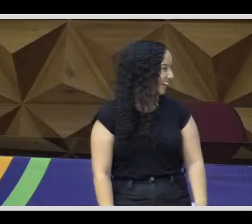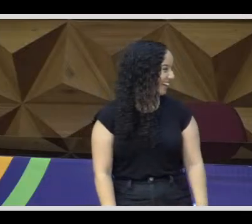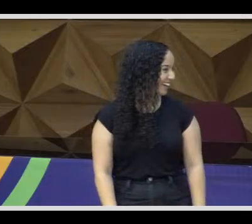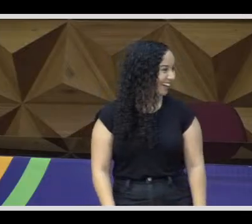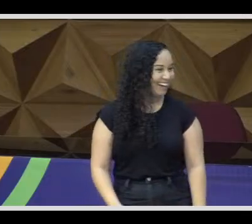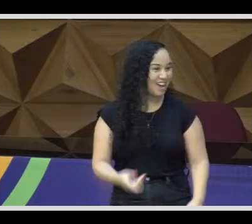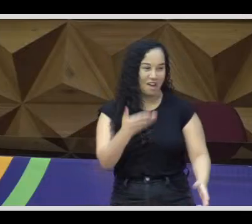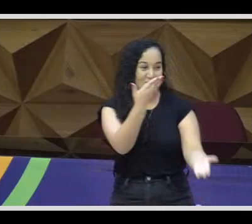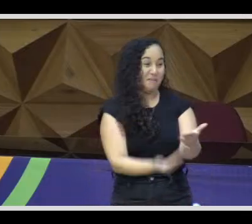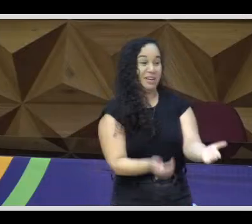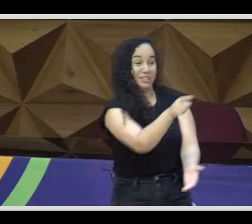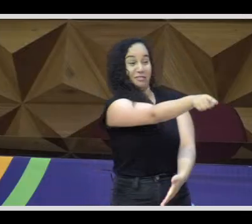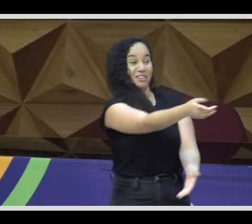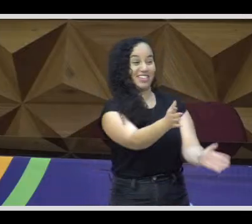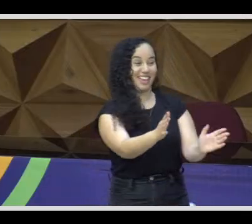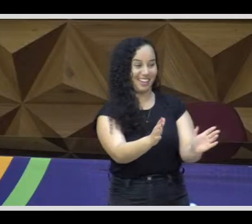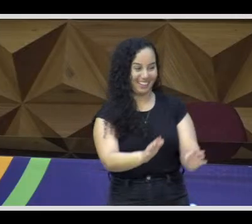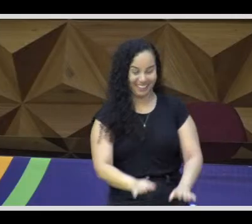I missed you.